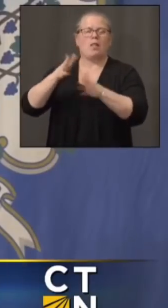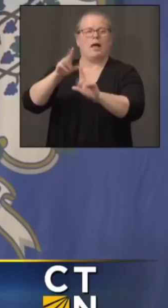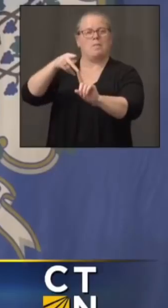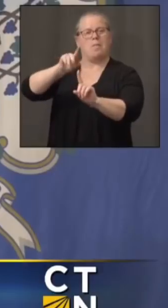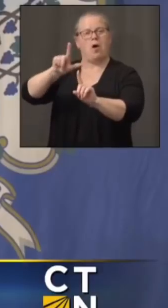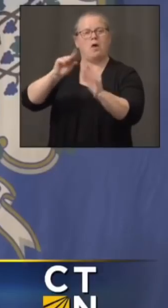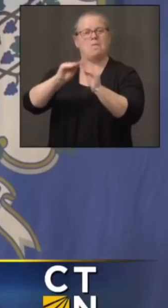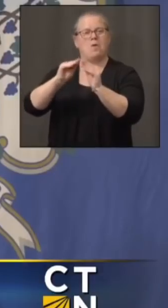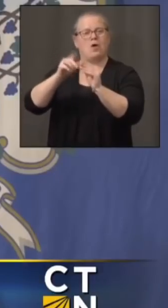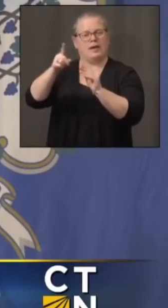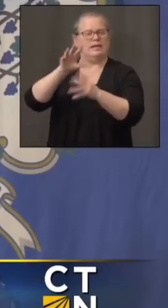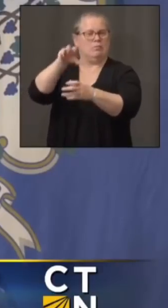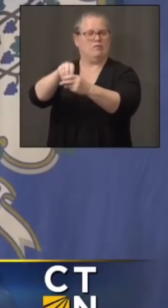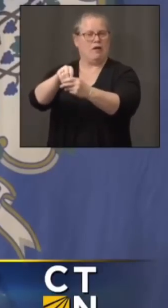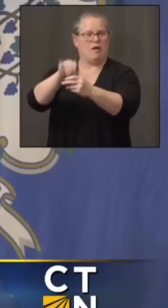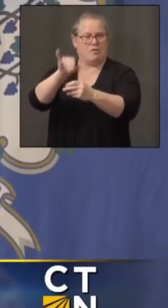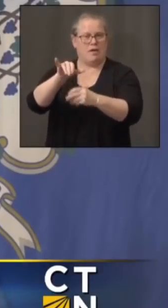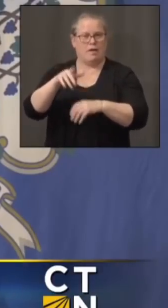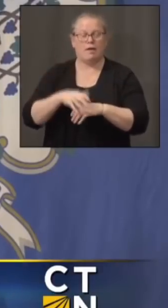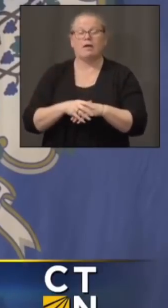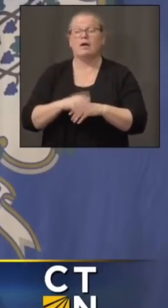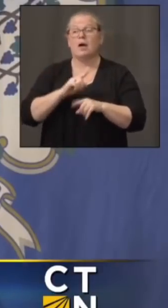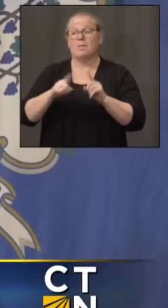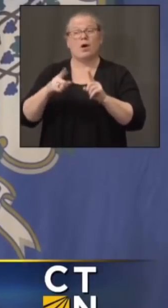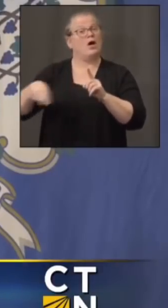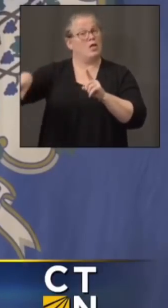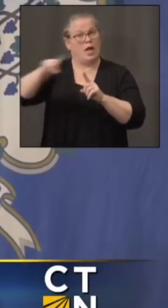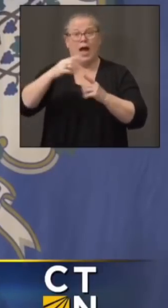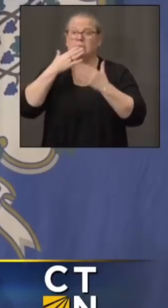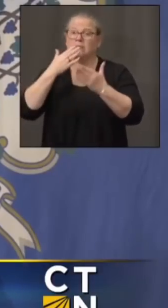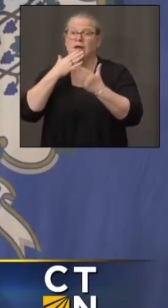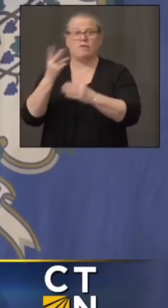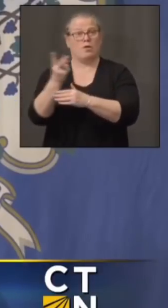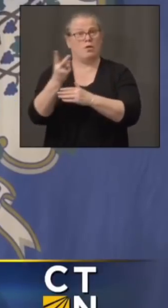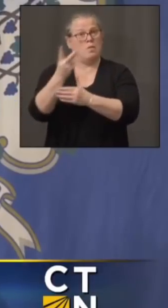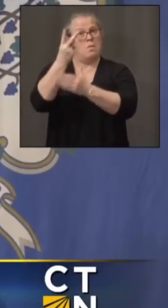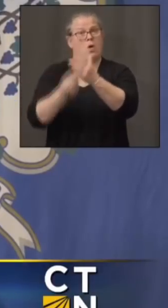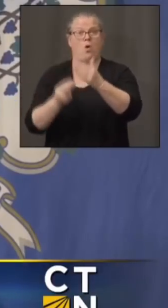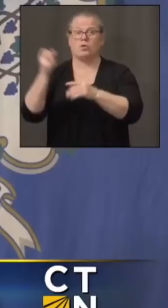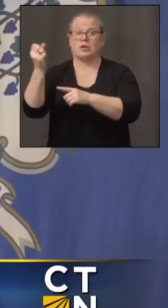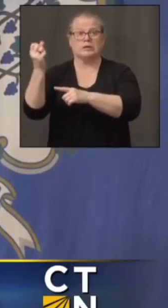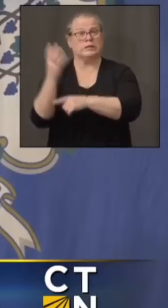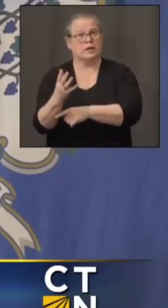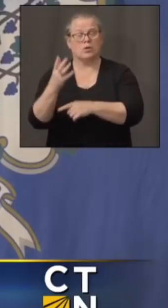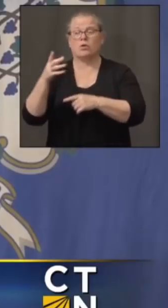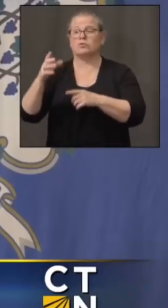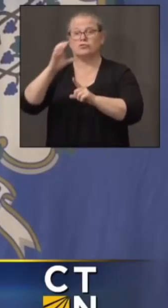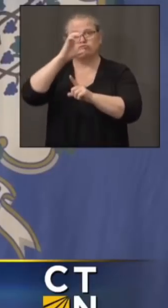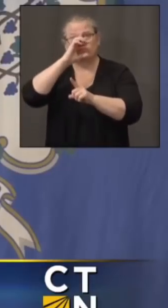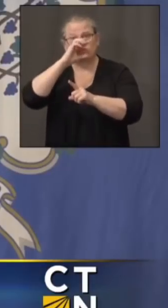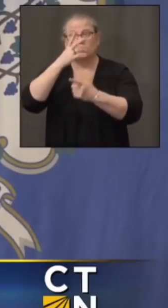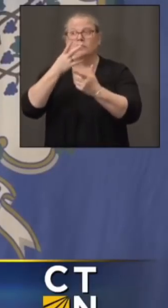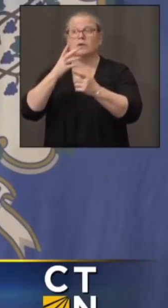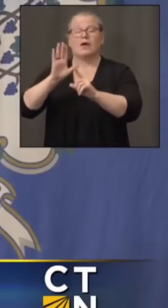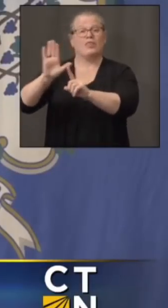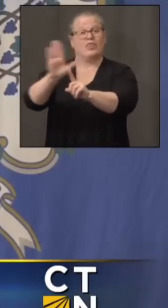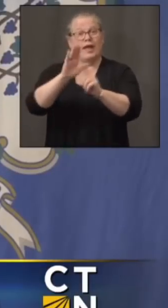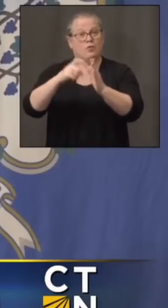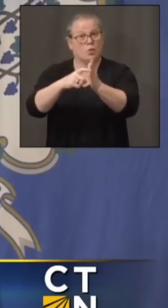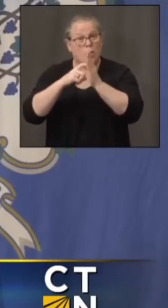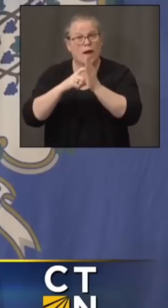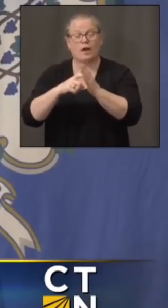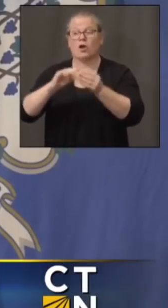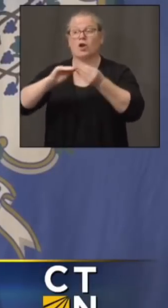them have gone up to 50% capacity. They've kept the capacity down. They've been very strict in terms of infection standards and the